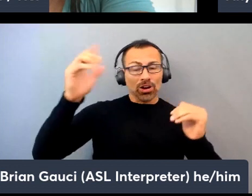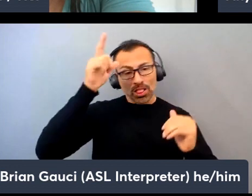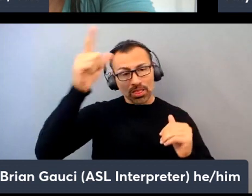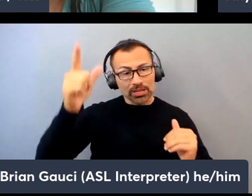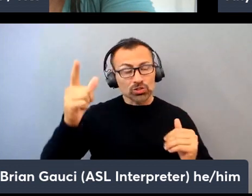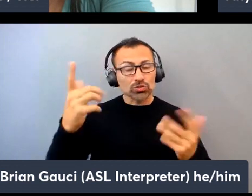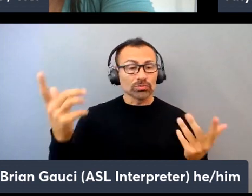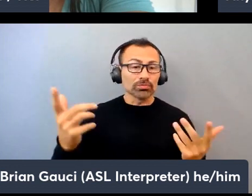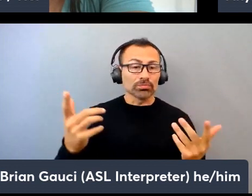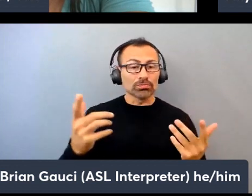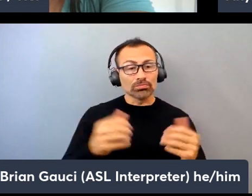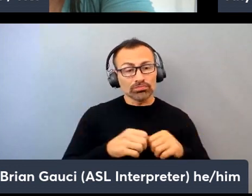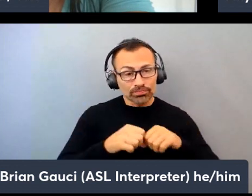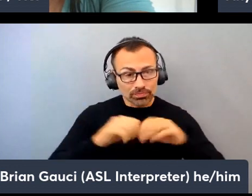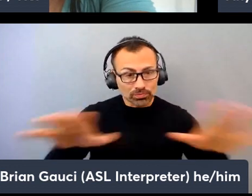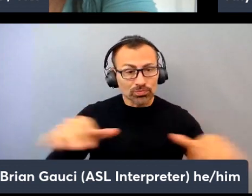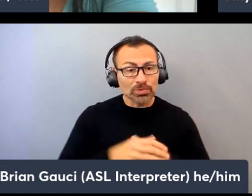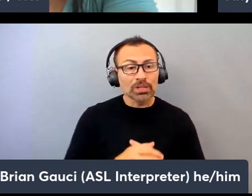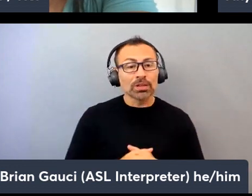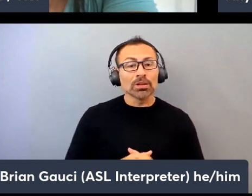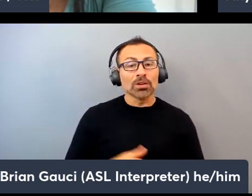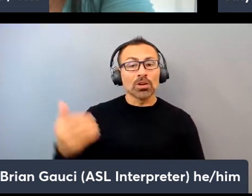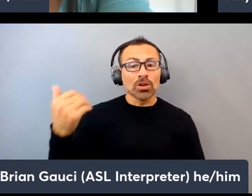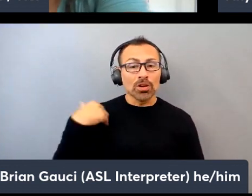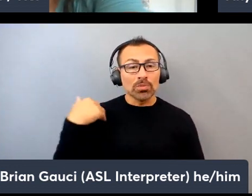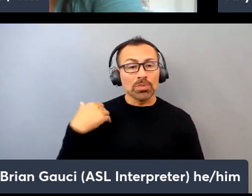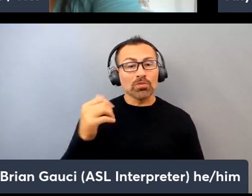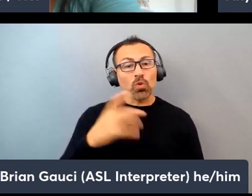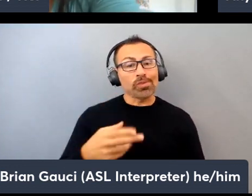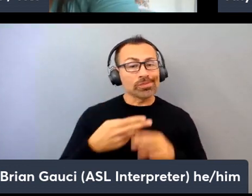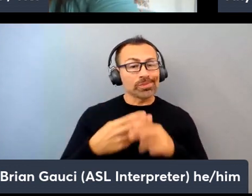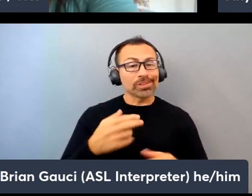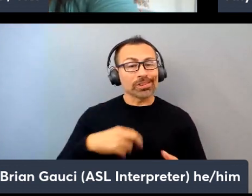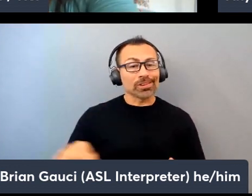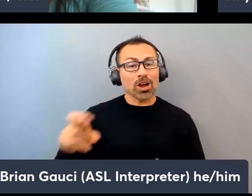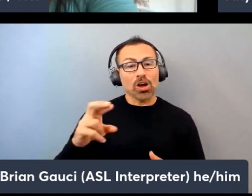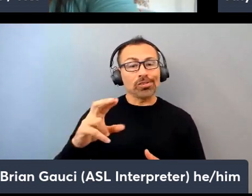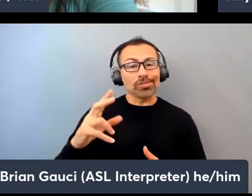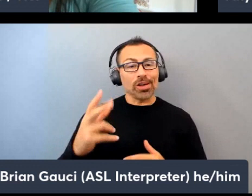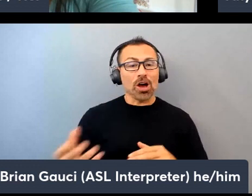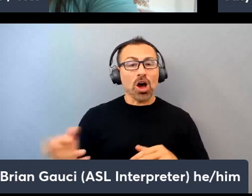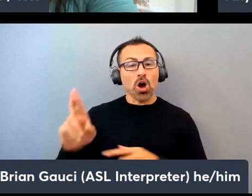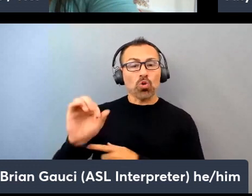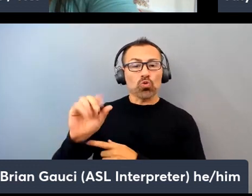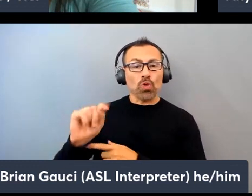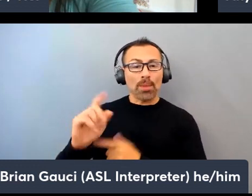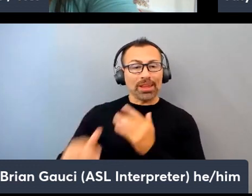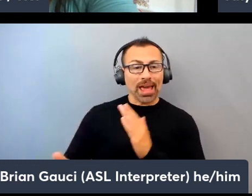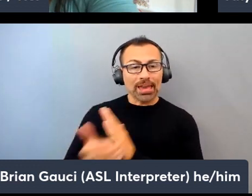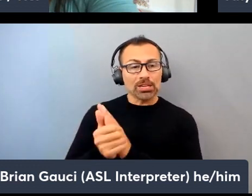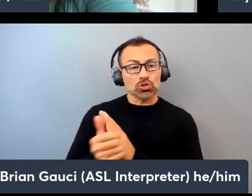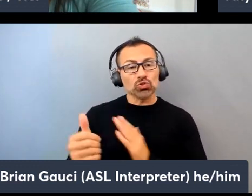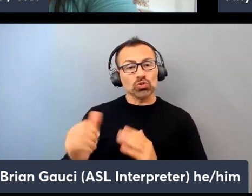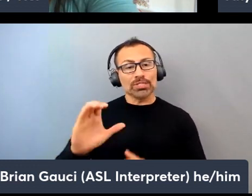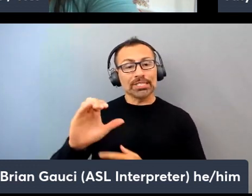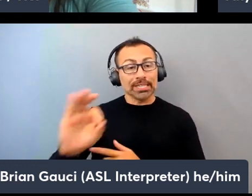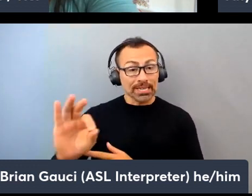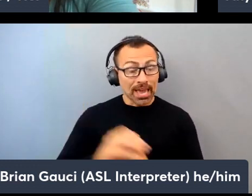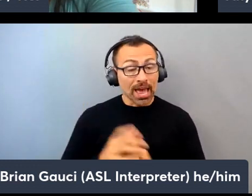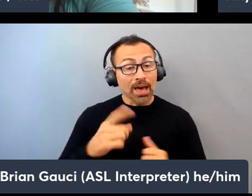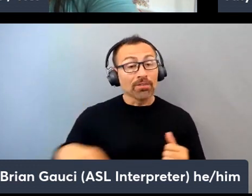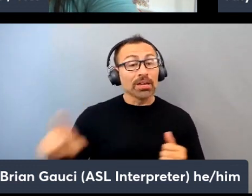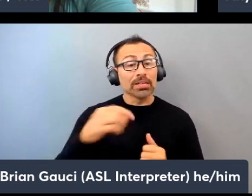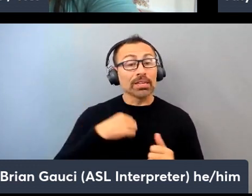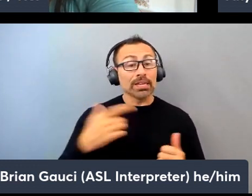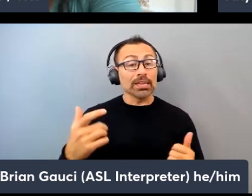StackSets has been implemented as a wrapper on top of core CloudFormation engine, and it extends the functionality for cross-account, cross-region.